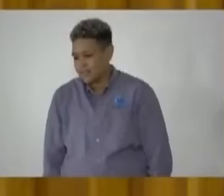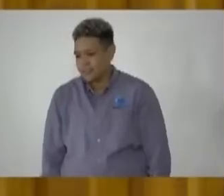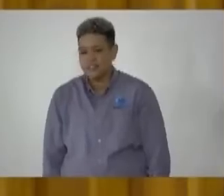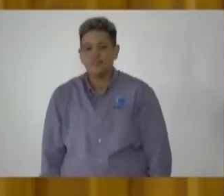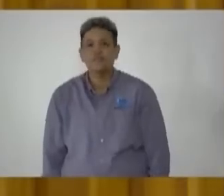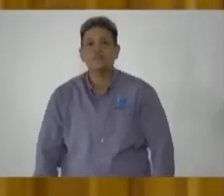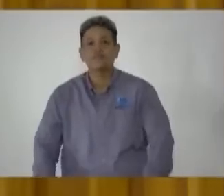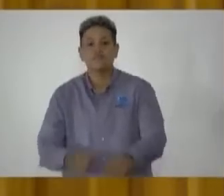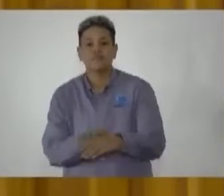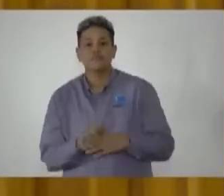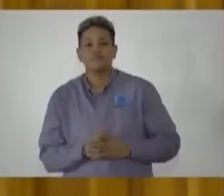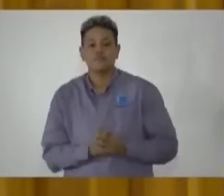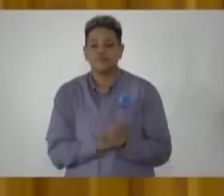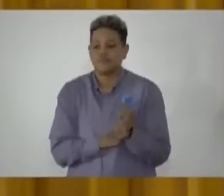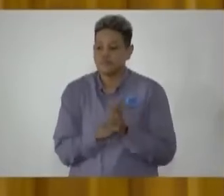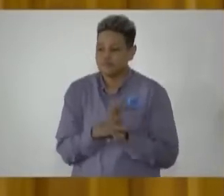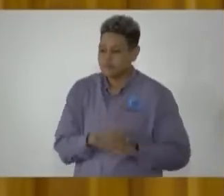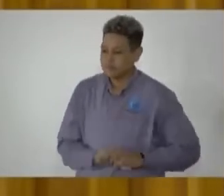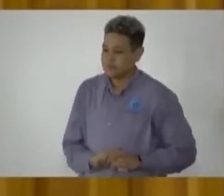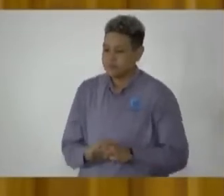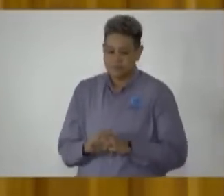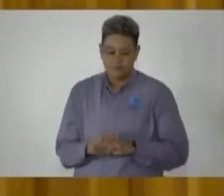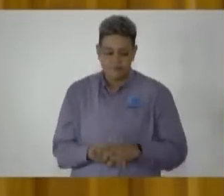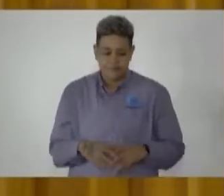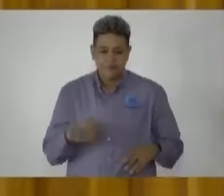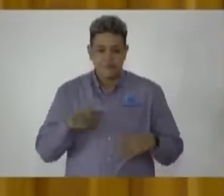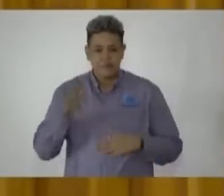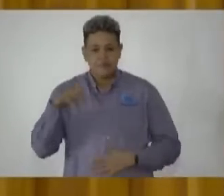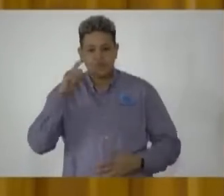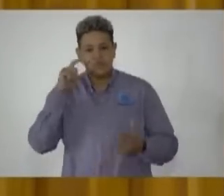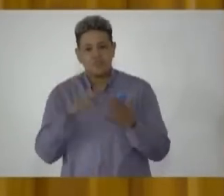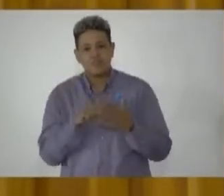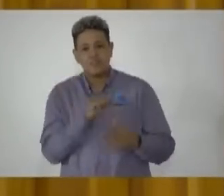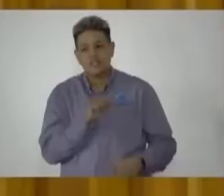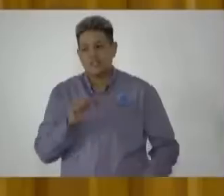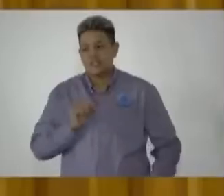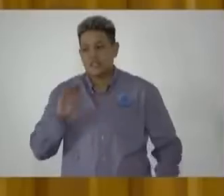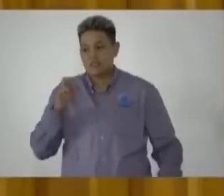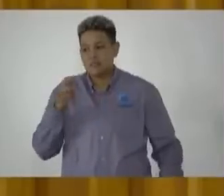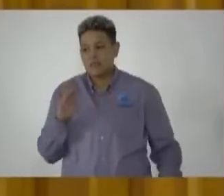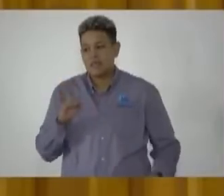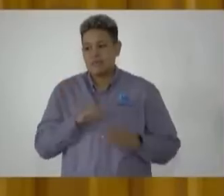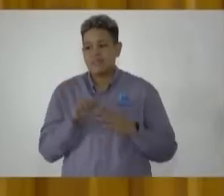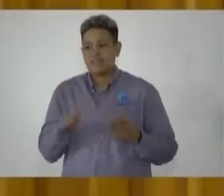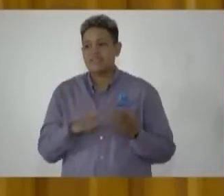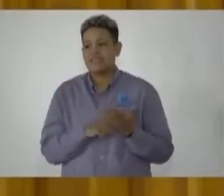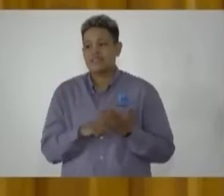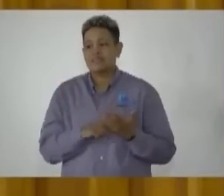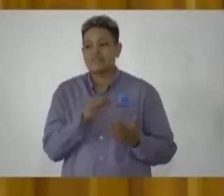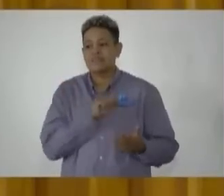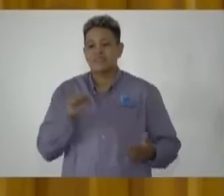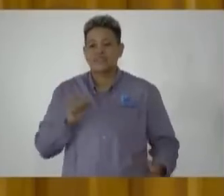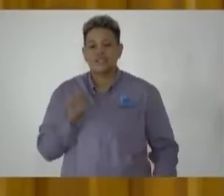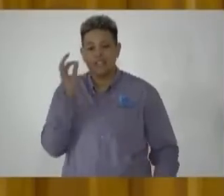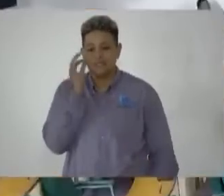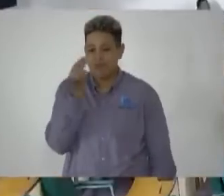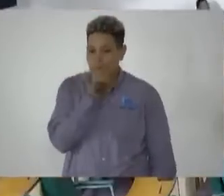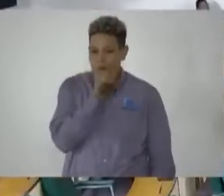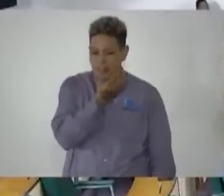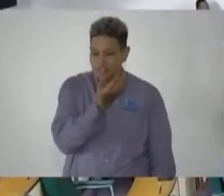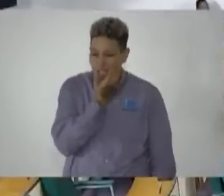Thank you very much. Just to indicate that I will not be recognizing Senator Bram in this debate. Senator Morris?